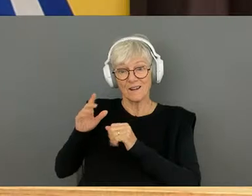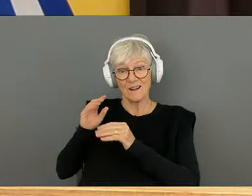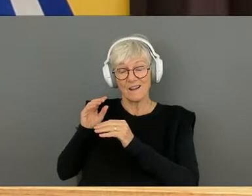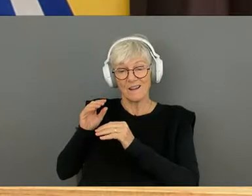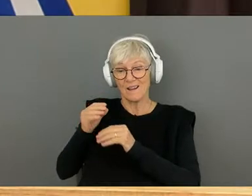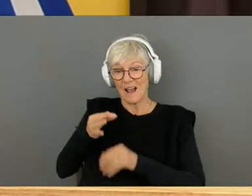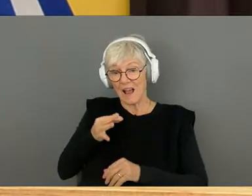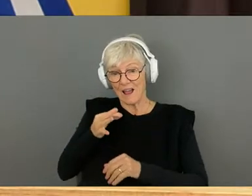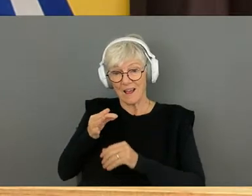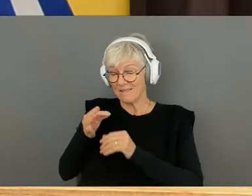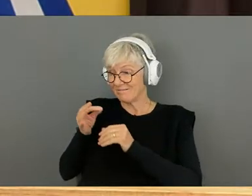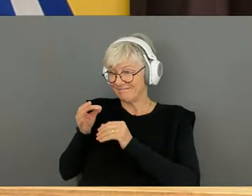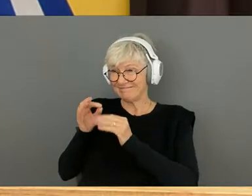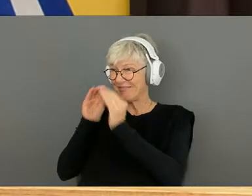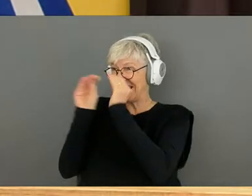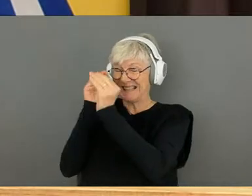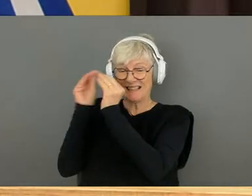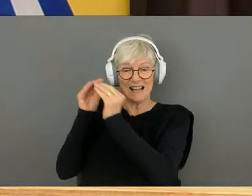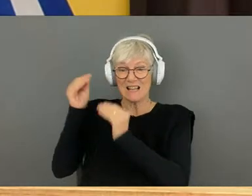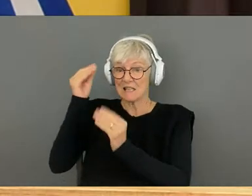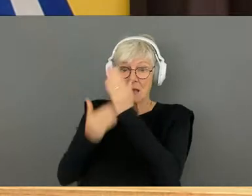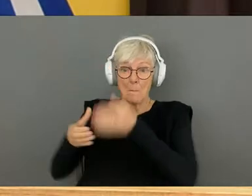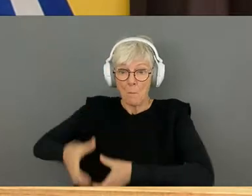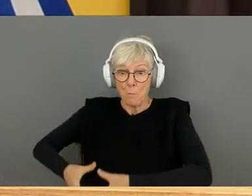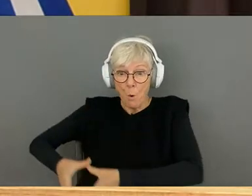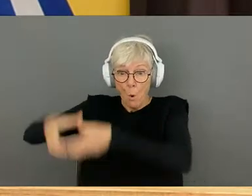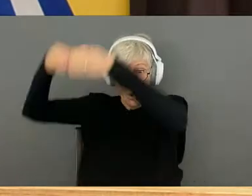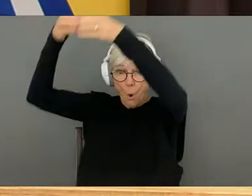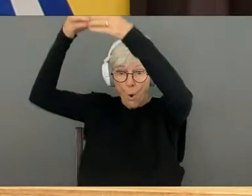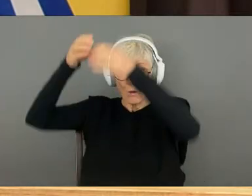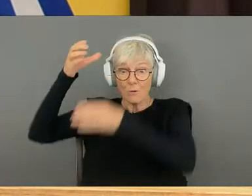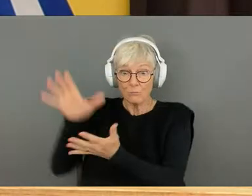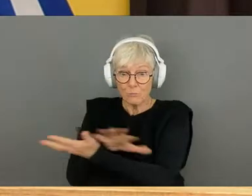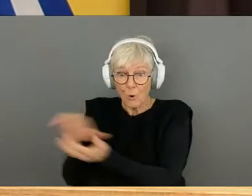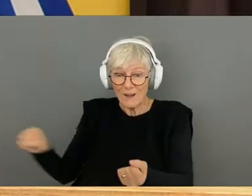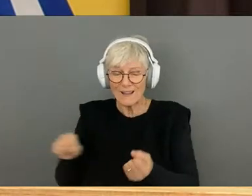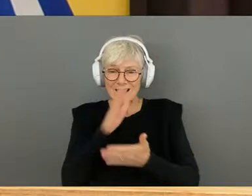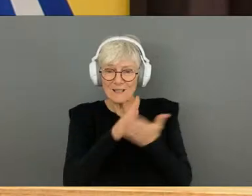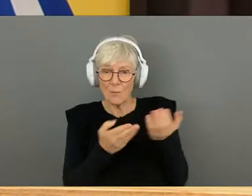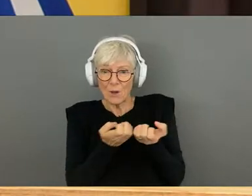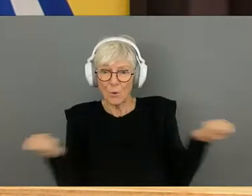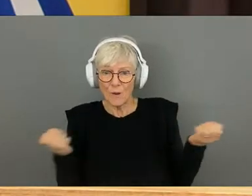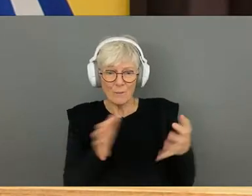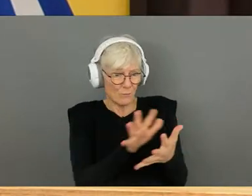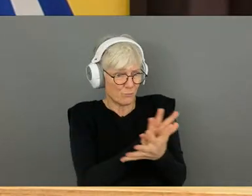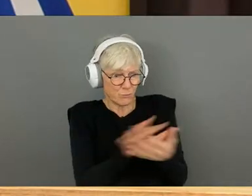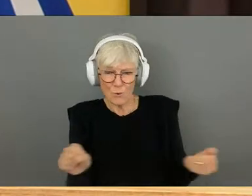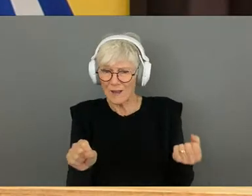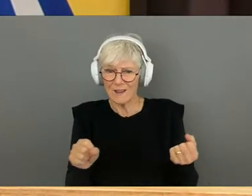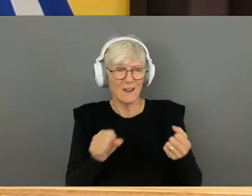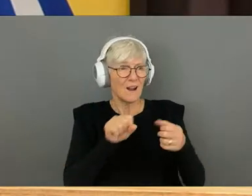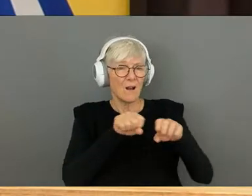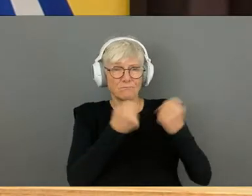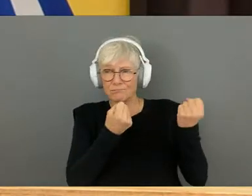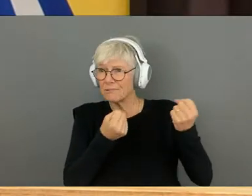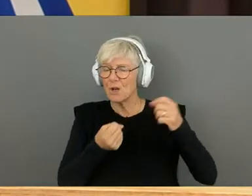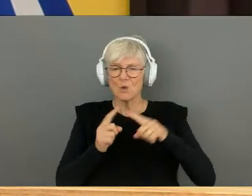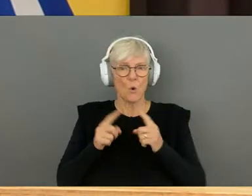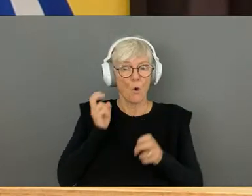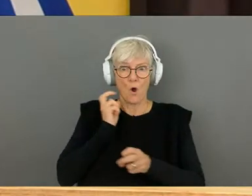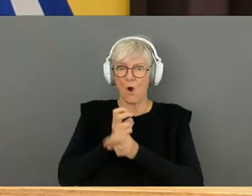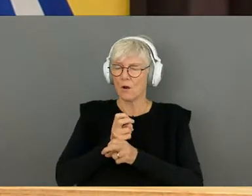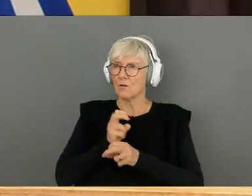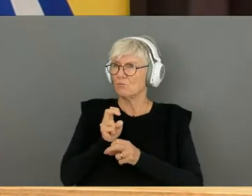some equipment is broken as well, so it's very difficult to get to other areas in the province.